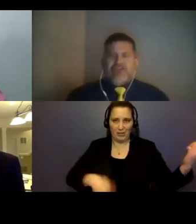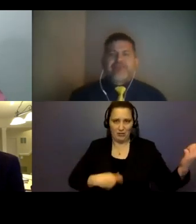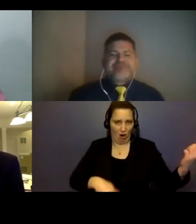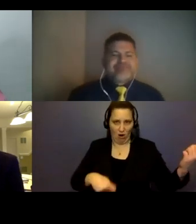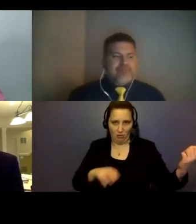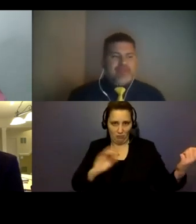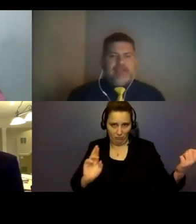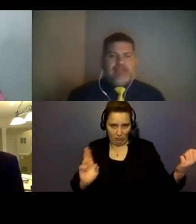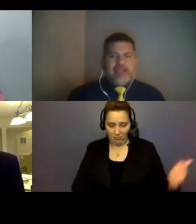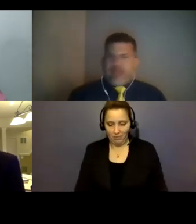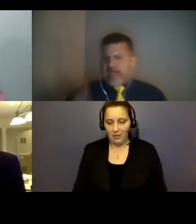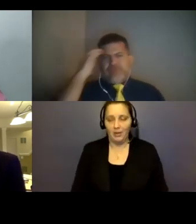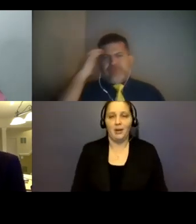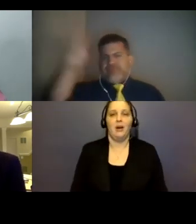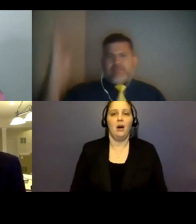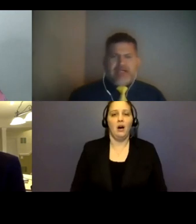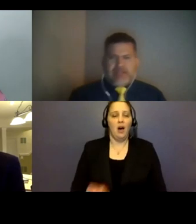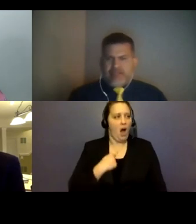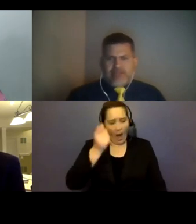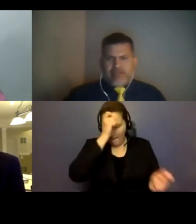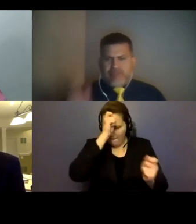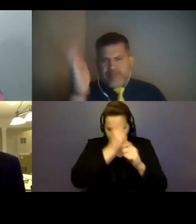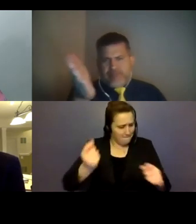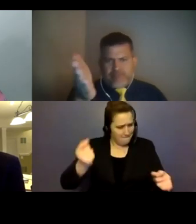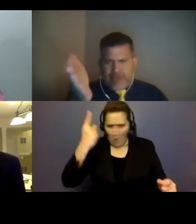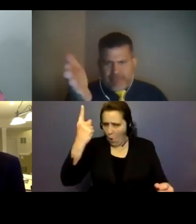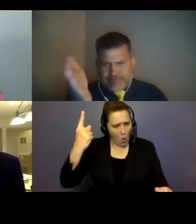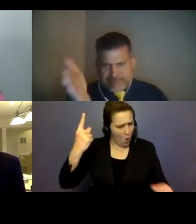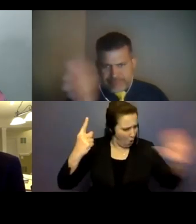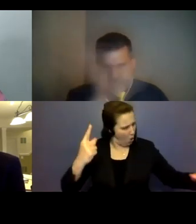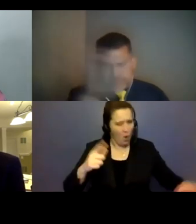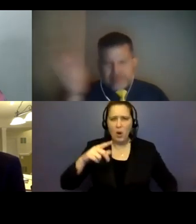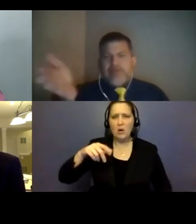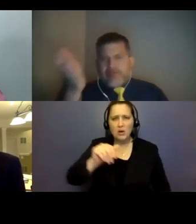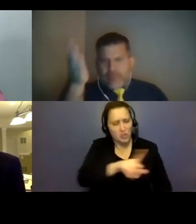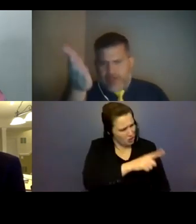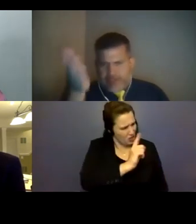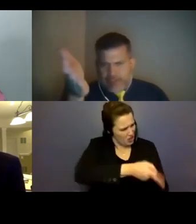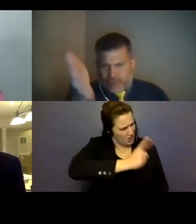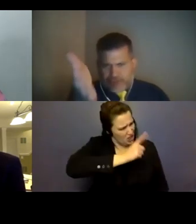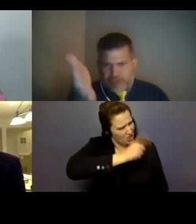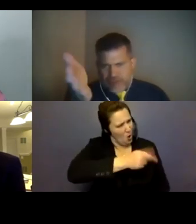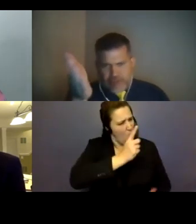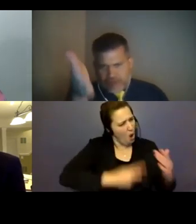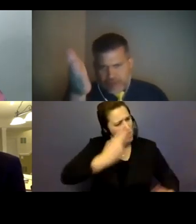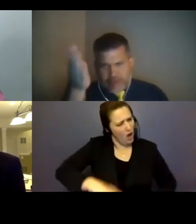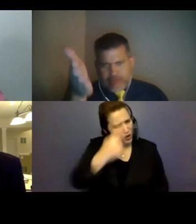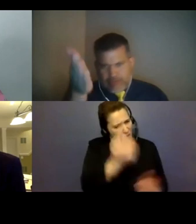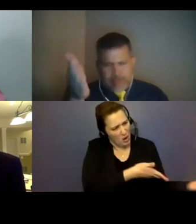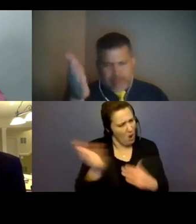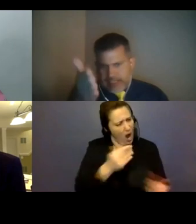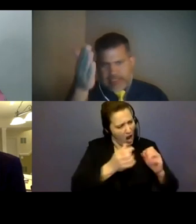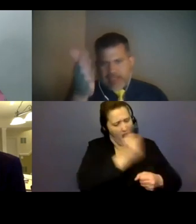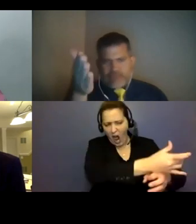guitar. And I lose my mind. I'm like, Private, what in the hell you thinking you bringing up, blah, blah, blah,